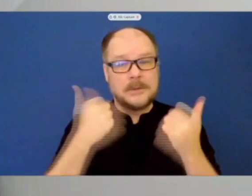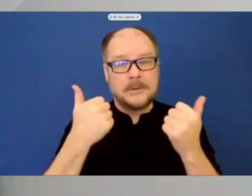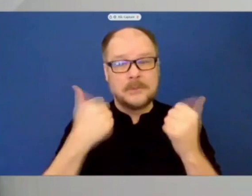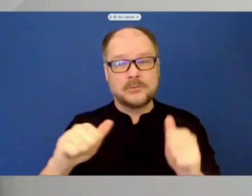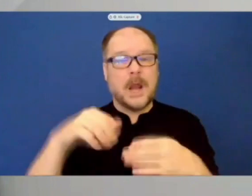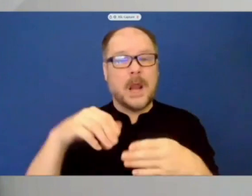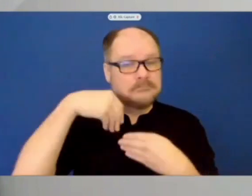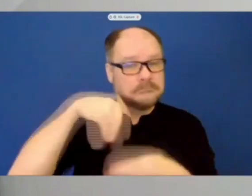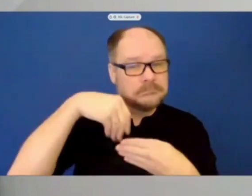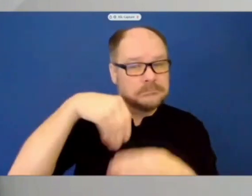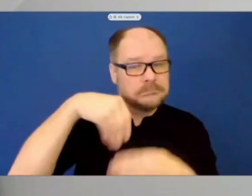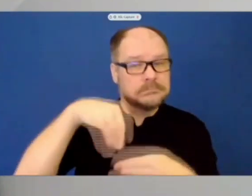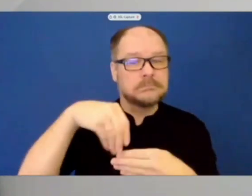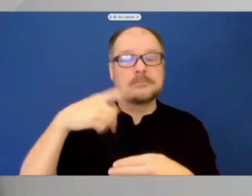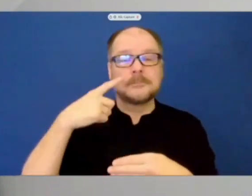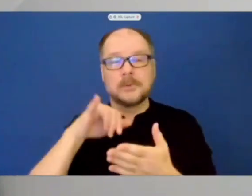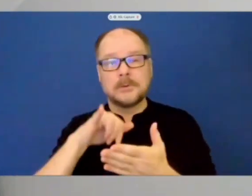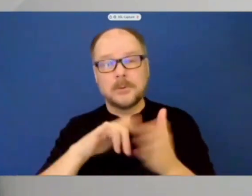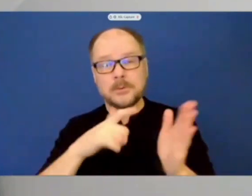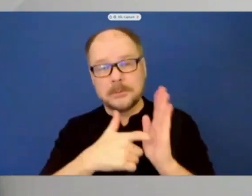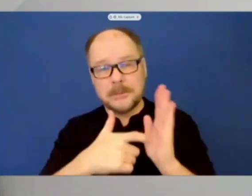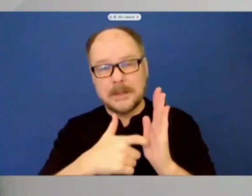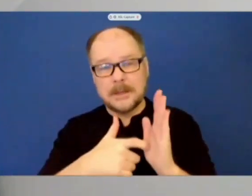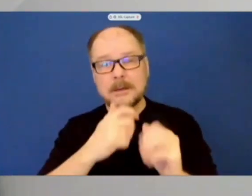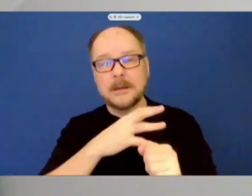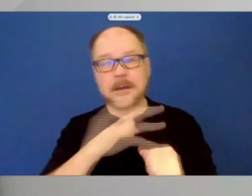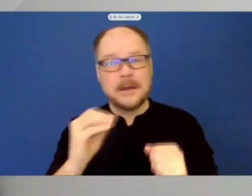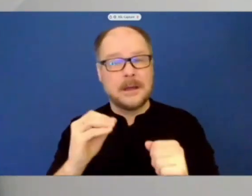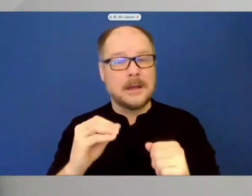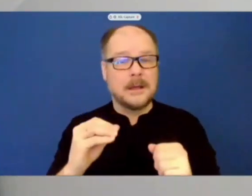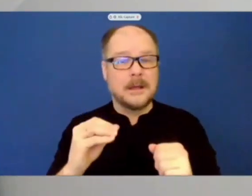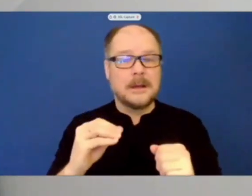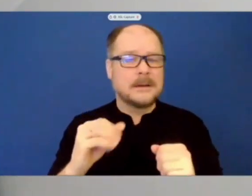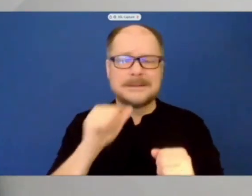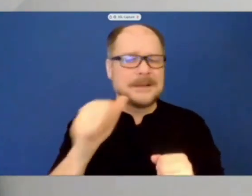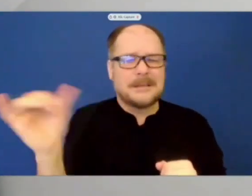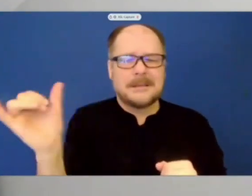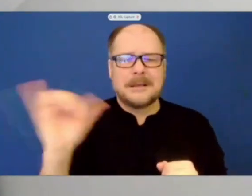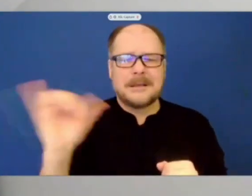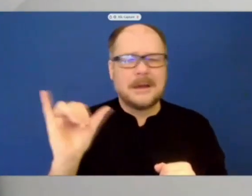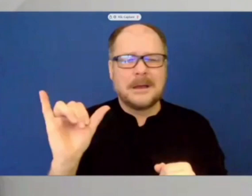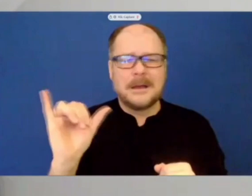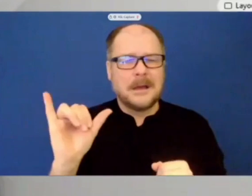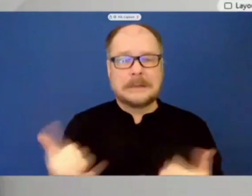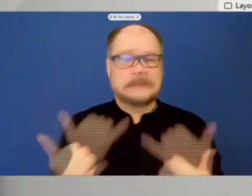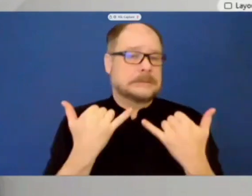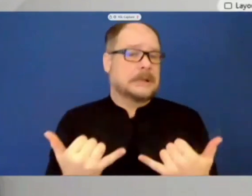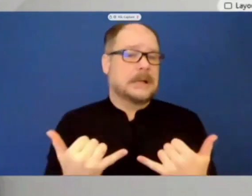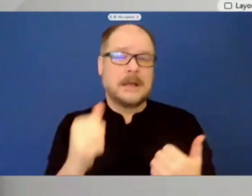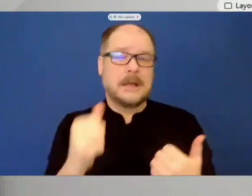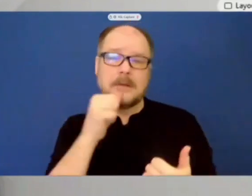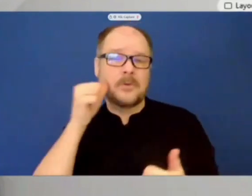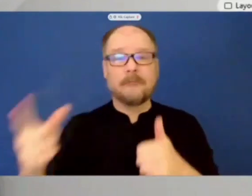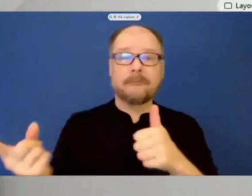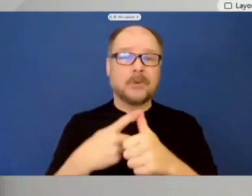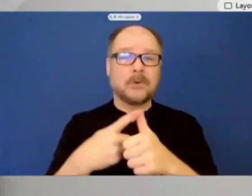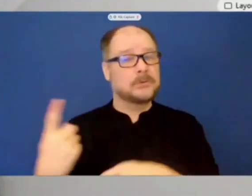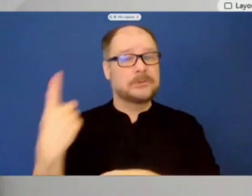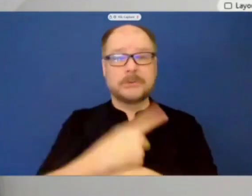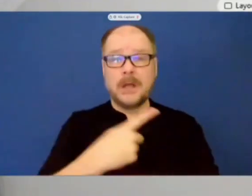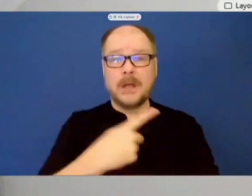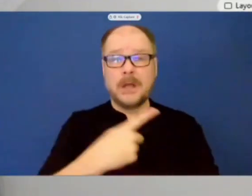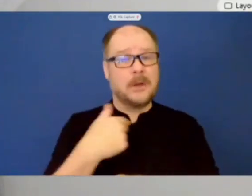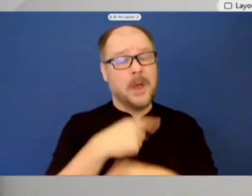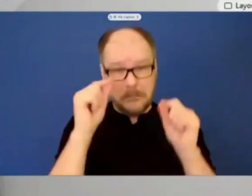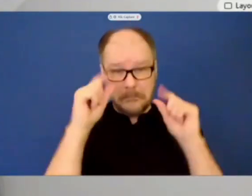meeting demand as well. So it isn't like today or yesterday was the first day that the county's been engaging